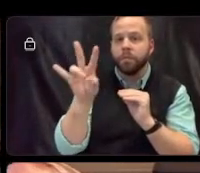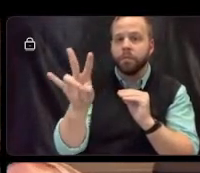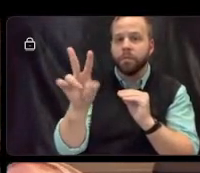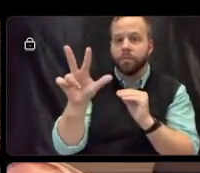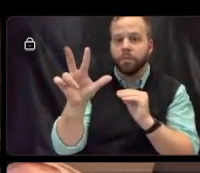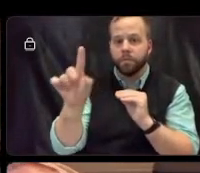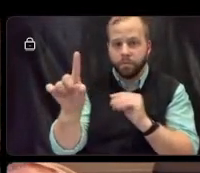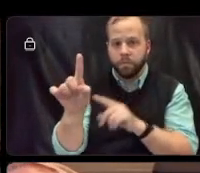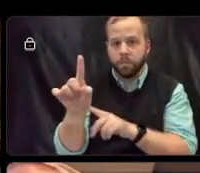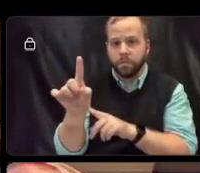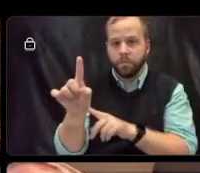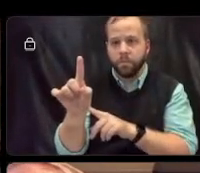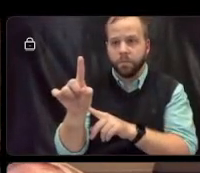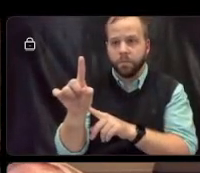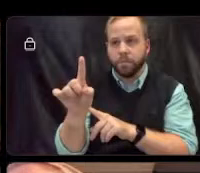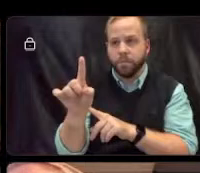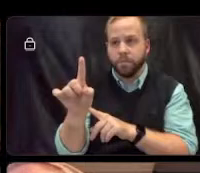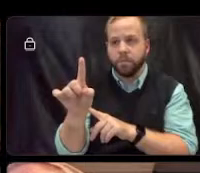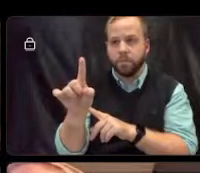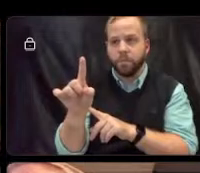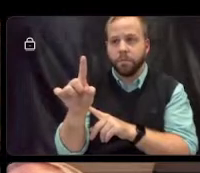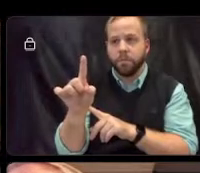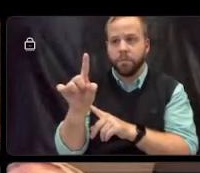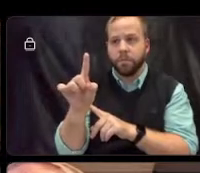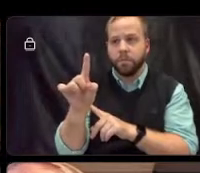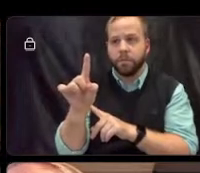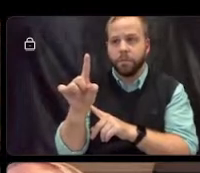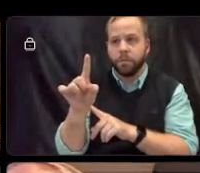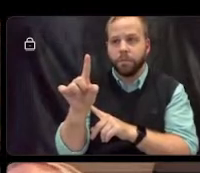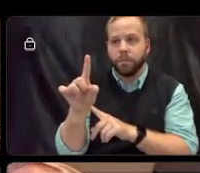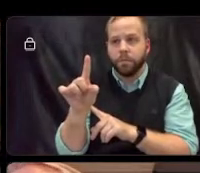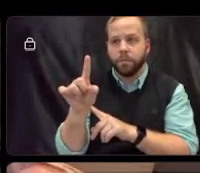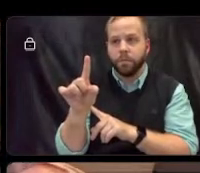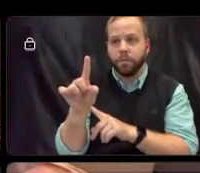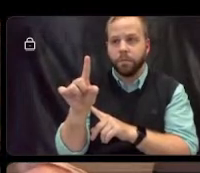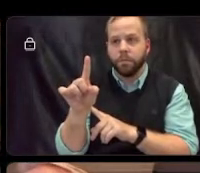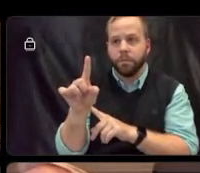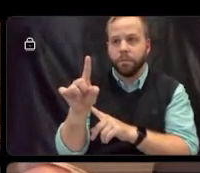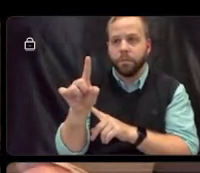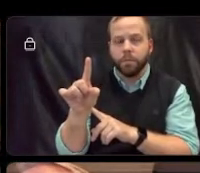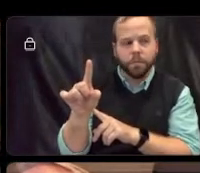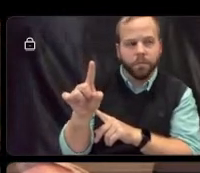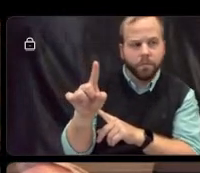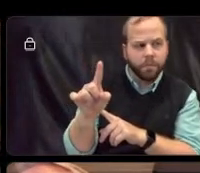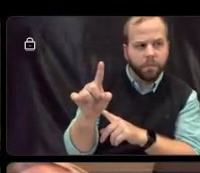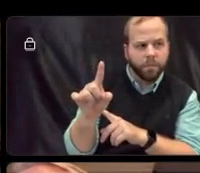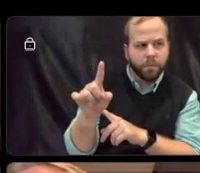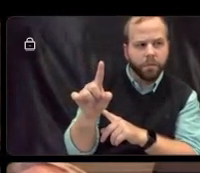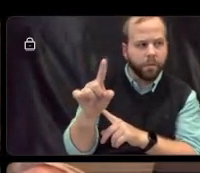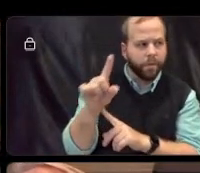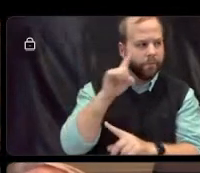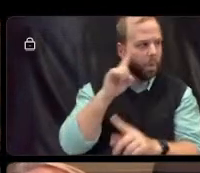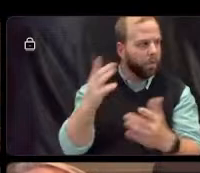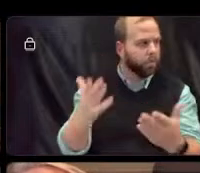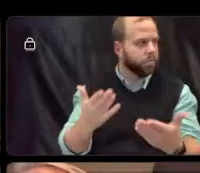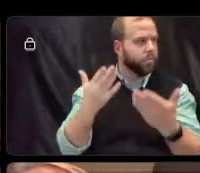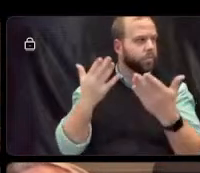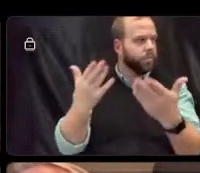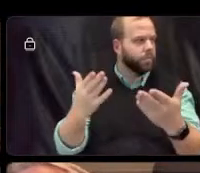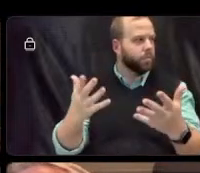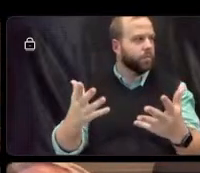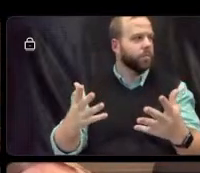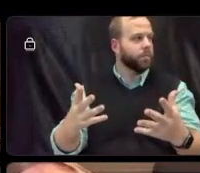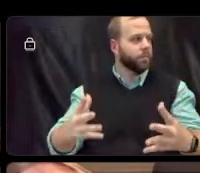Z9731, including all staff comments and conditions, except the recommendation of denial.